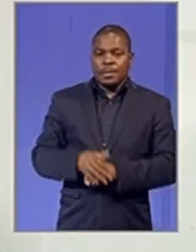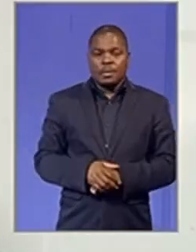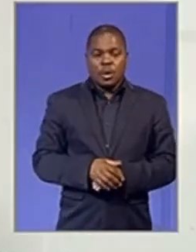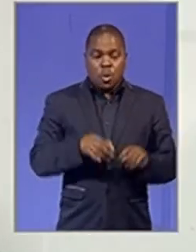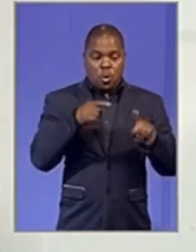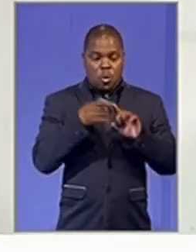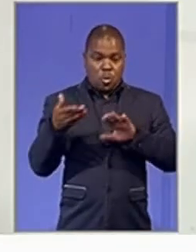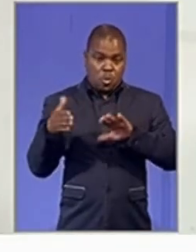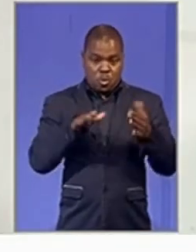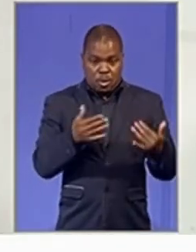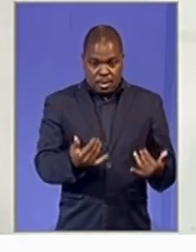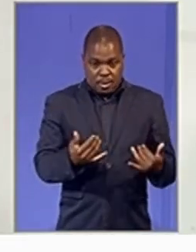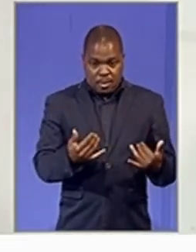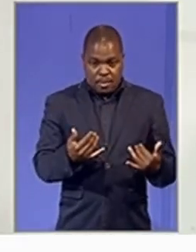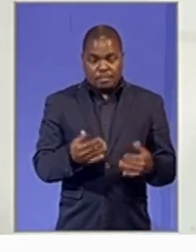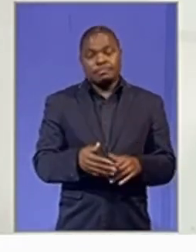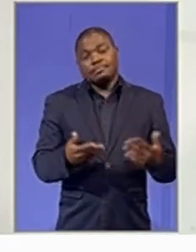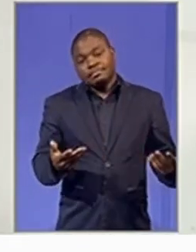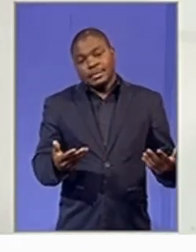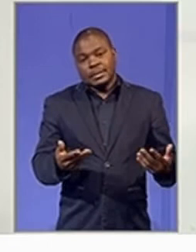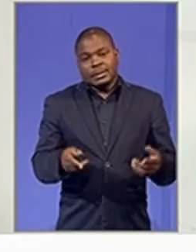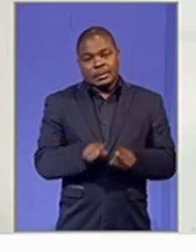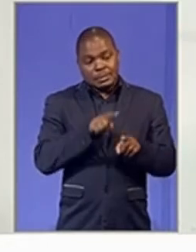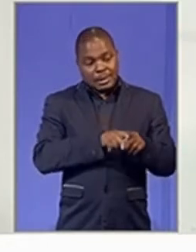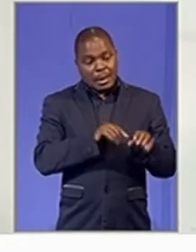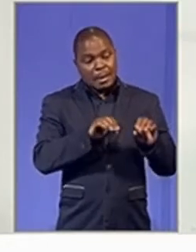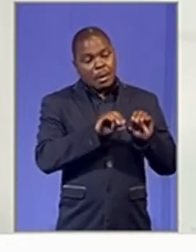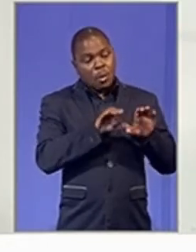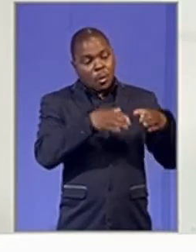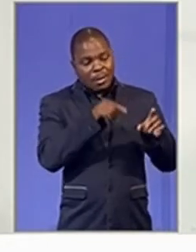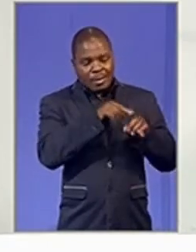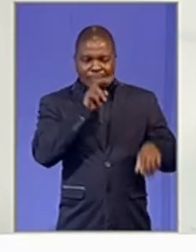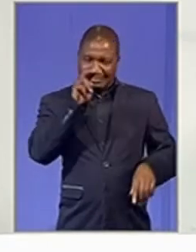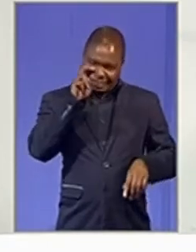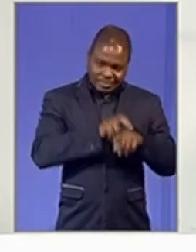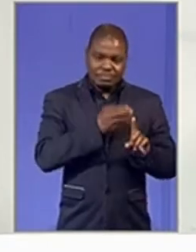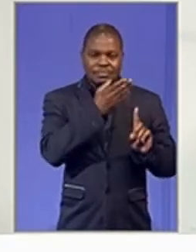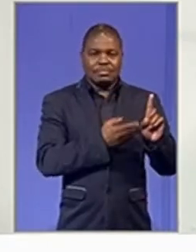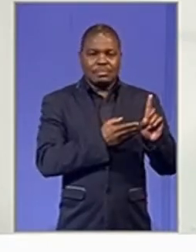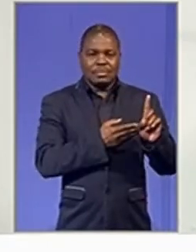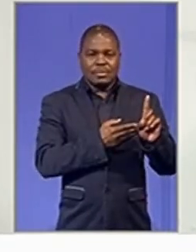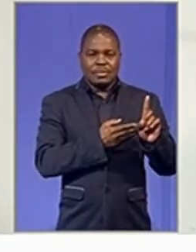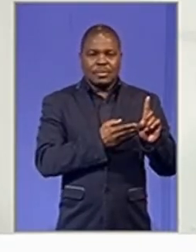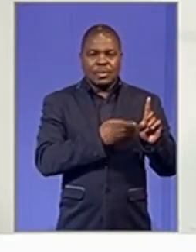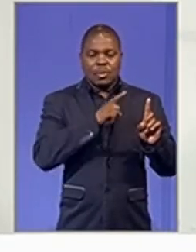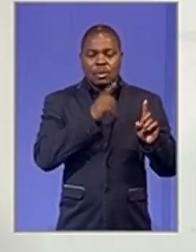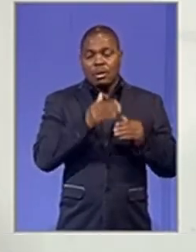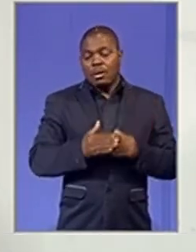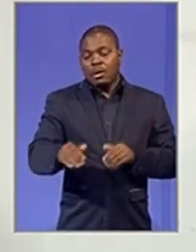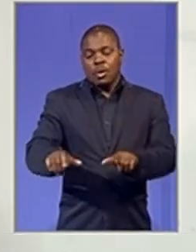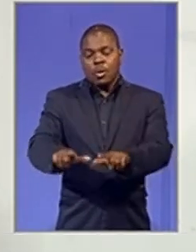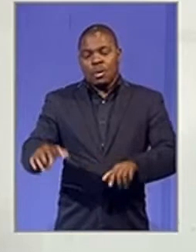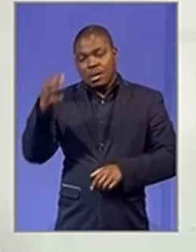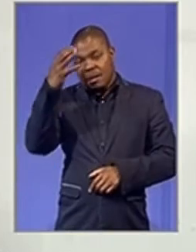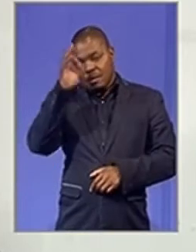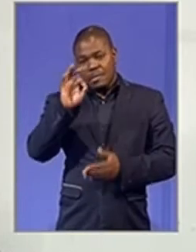time when I think her party needs the most, given the looming local government